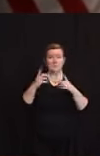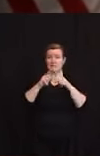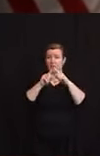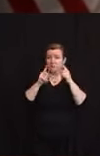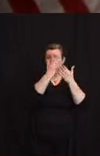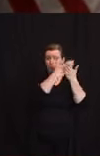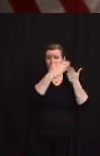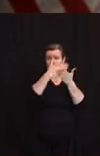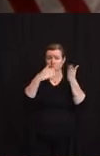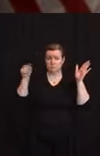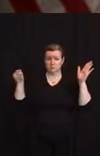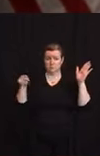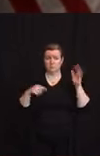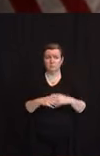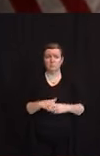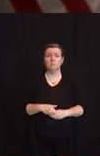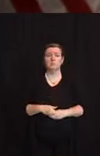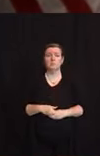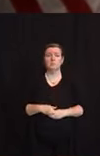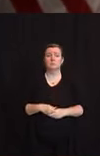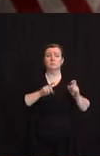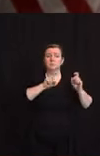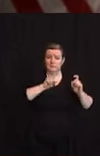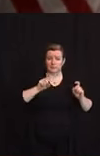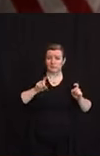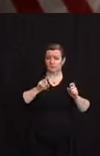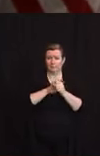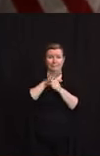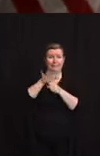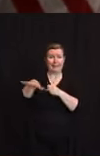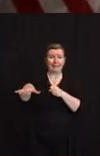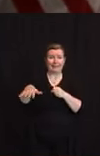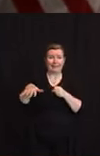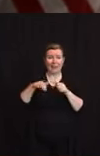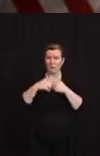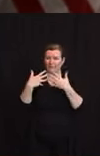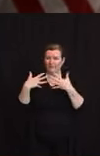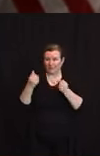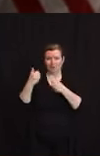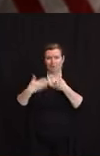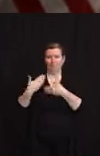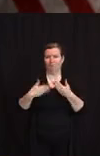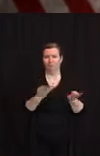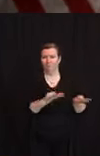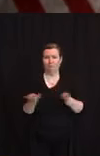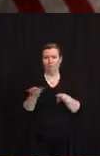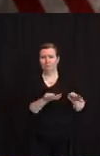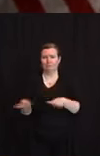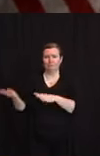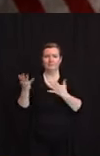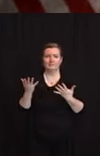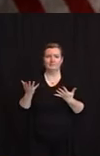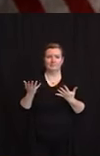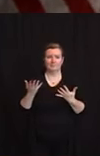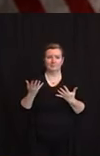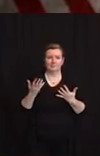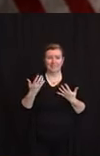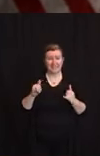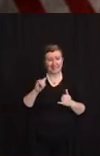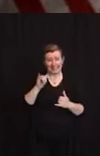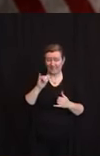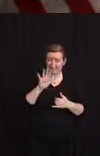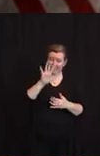said, as have I, it's gotten better, but you're still 5 to 7 days in many cases. That's not